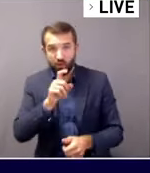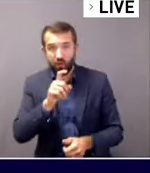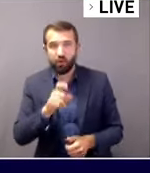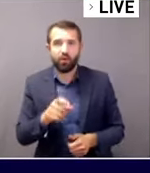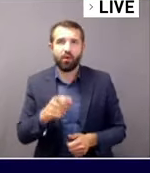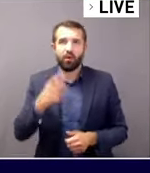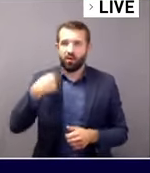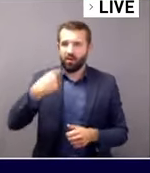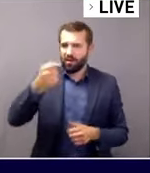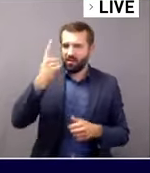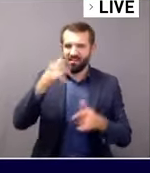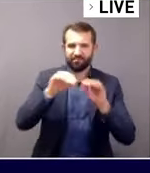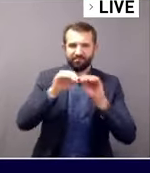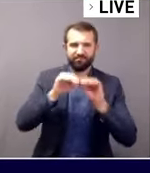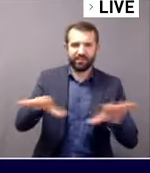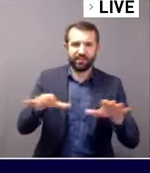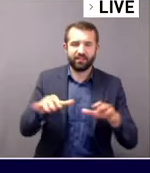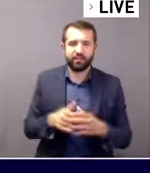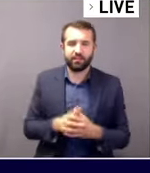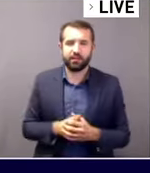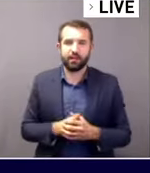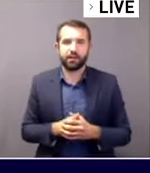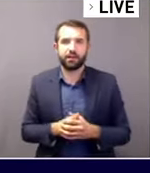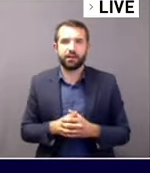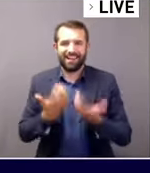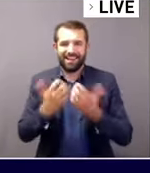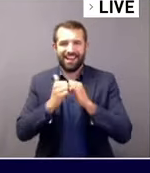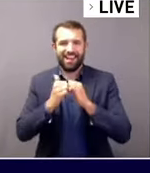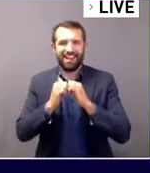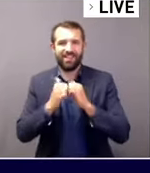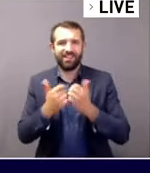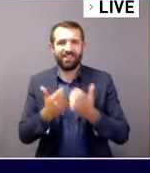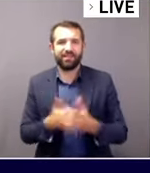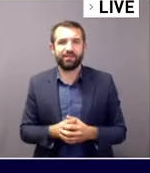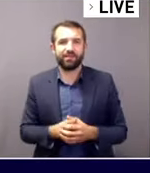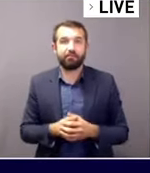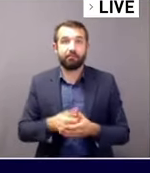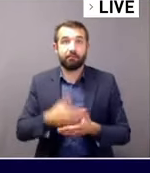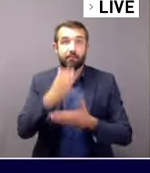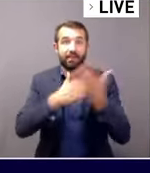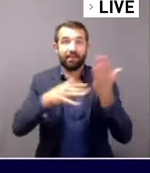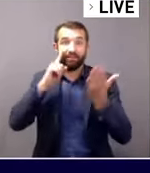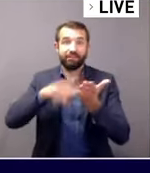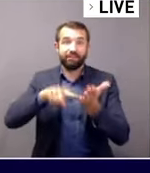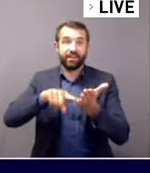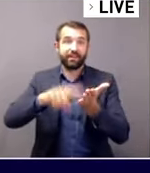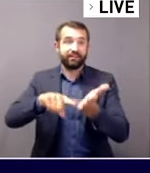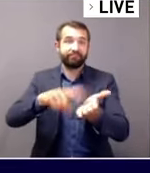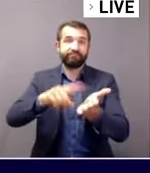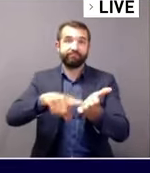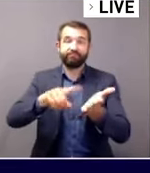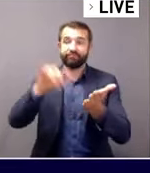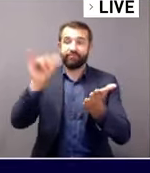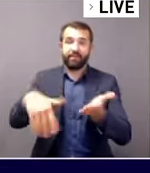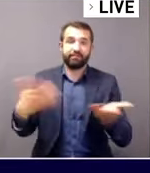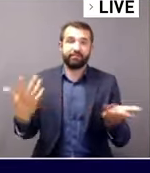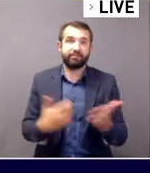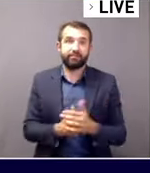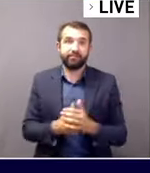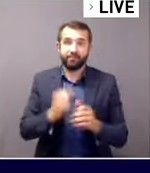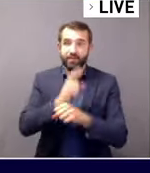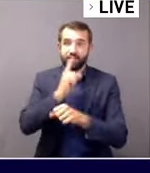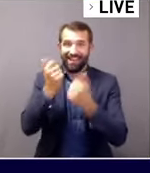Oh, that's certainly the focus of our investigation, Bob. We want to make sure that everything that can be done